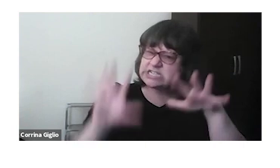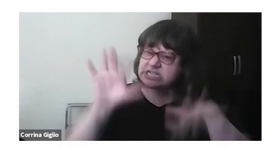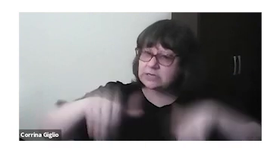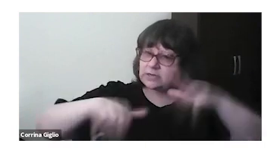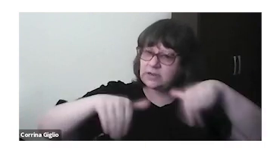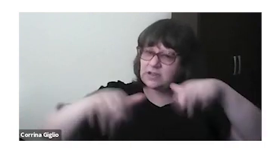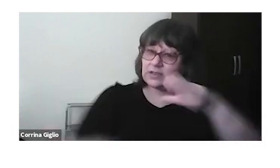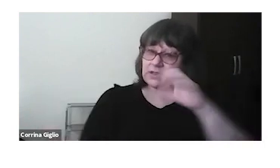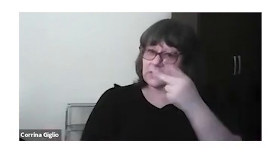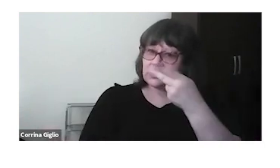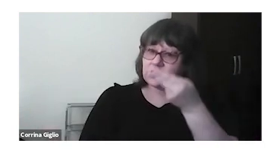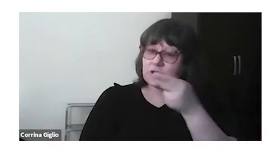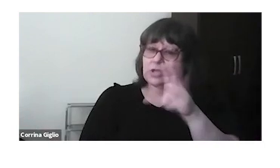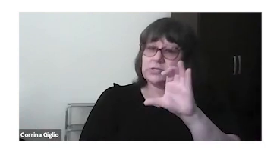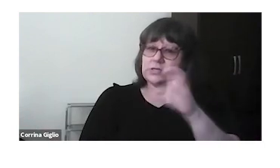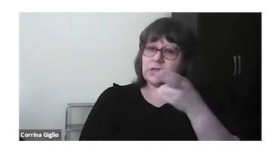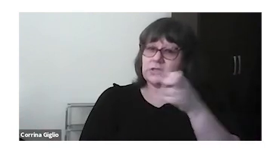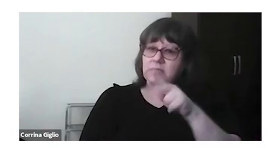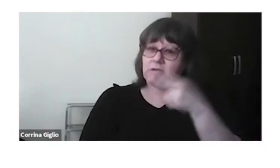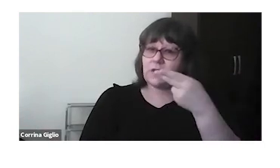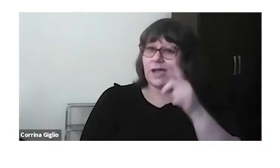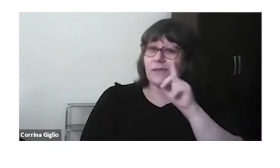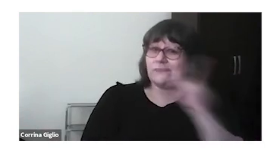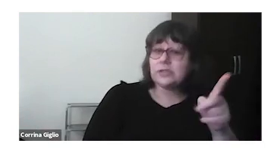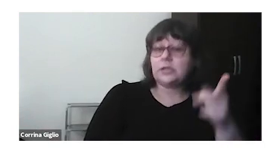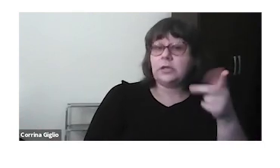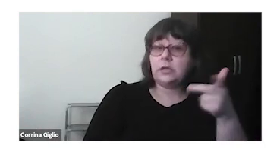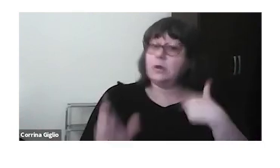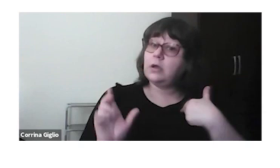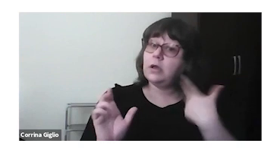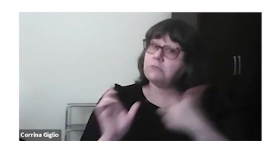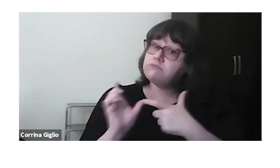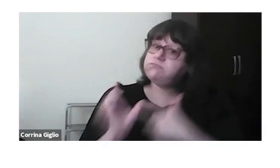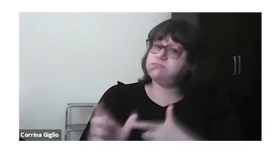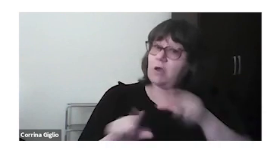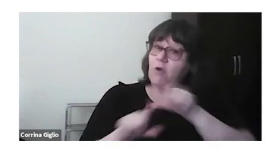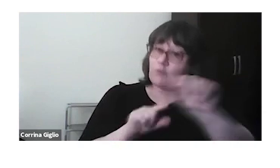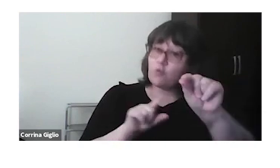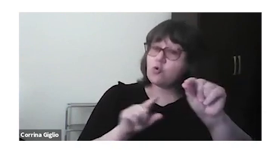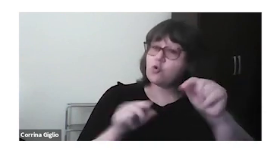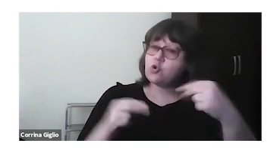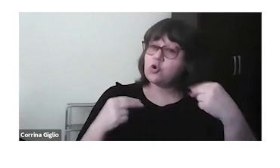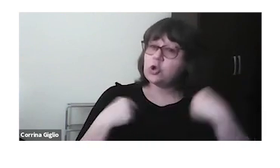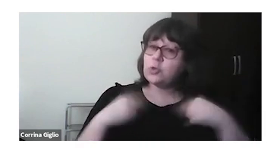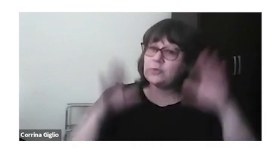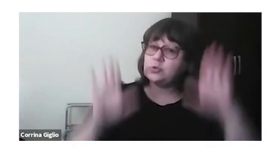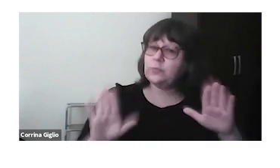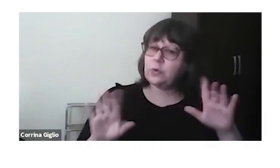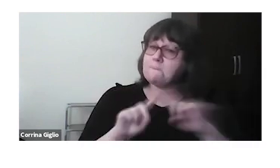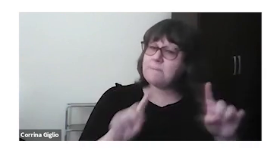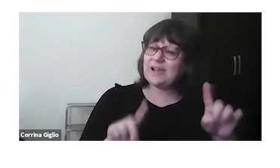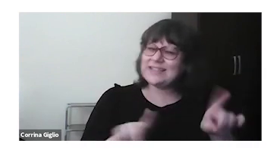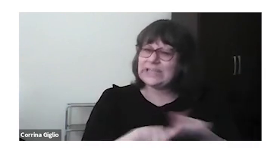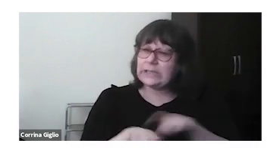to be a negative, like it's meant to be positive. Like she's super fast, like she's superhuman, she's like a superhero. But at the same time, it